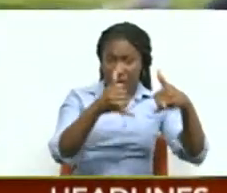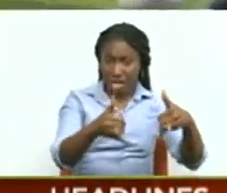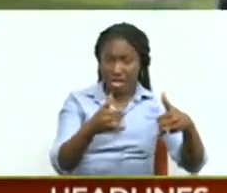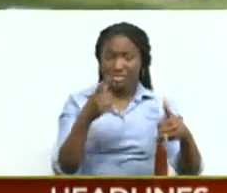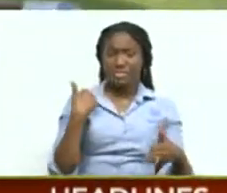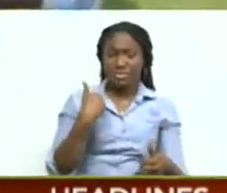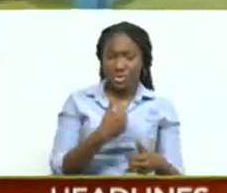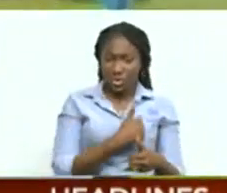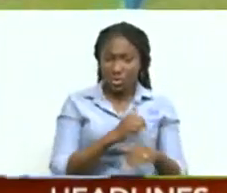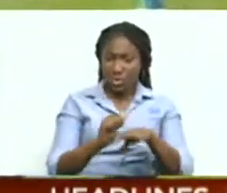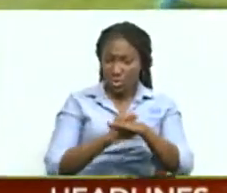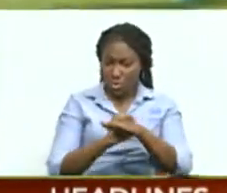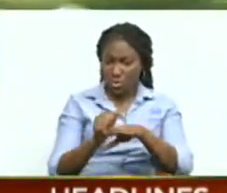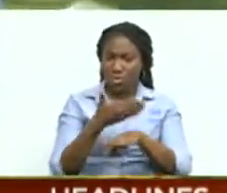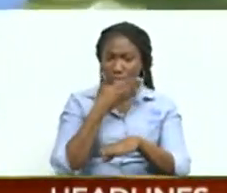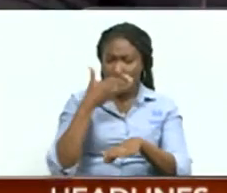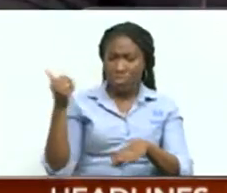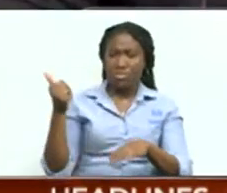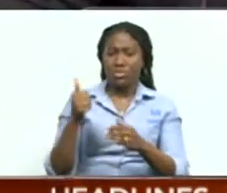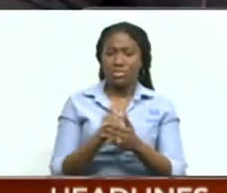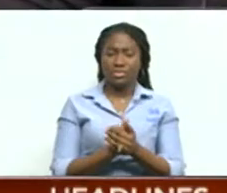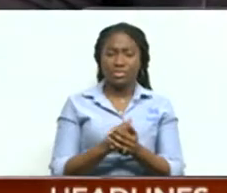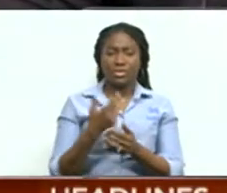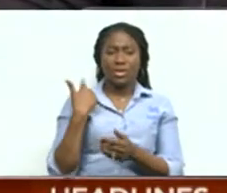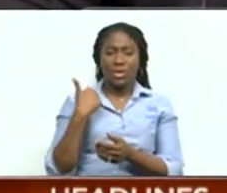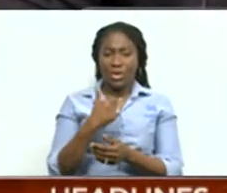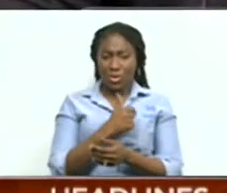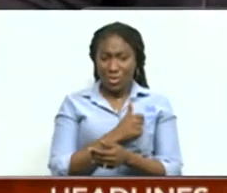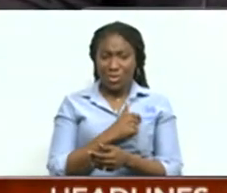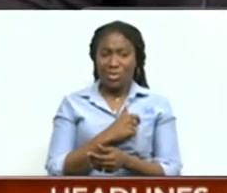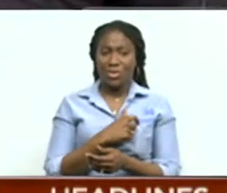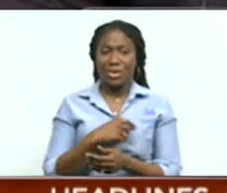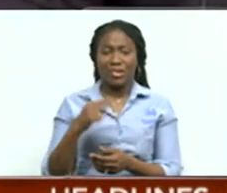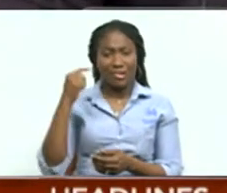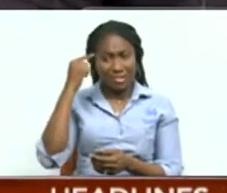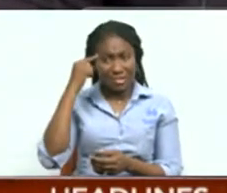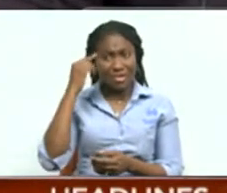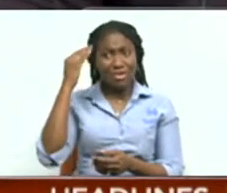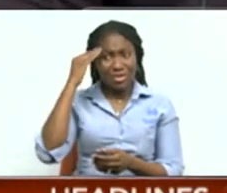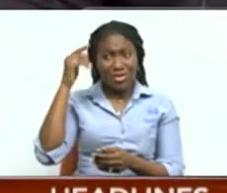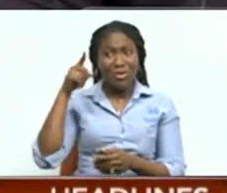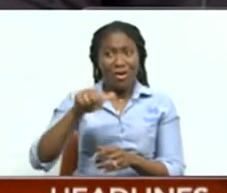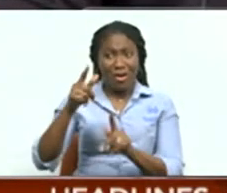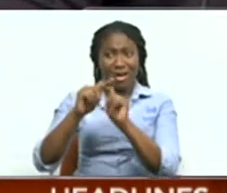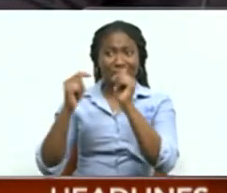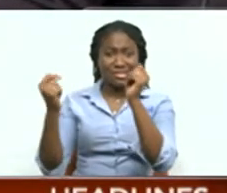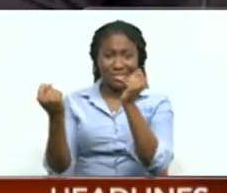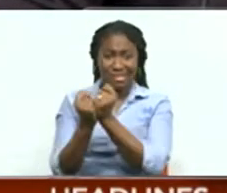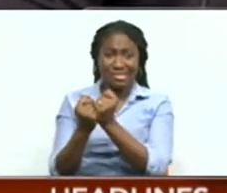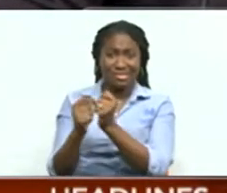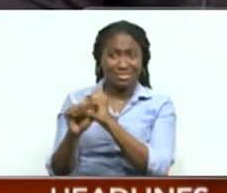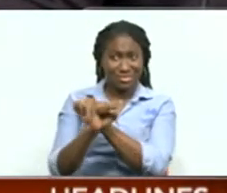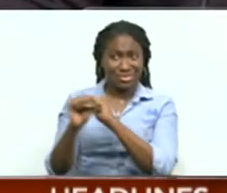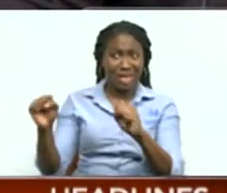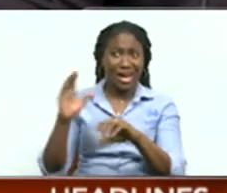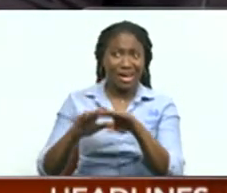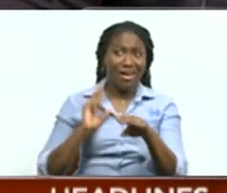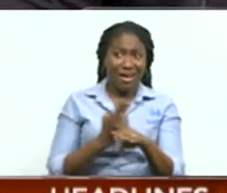it. With the type of players that they have, we don't think that they're going to drop at all. We think that they're going to be even more motivated to win this